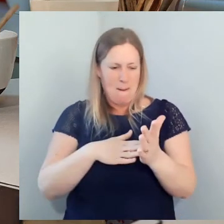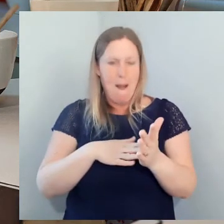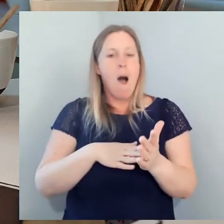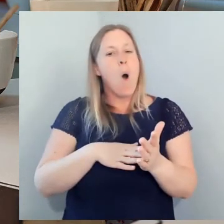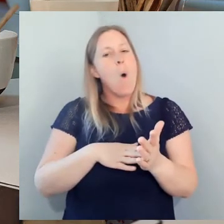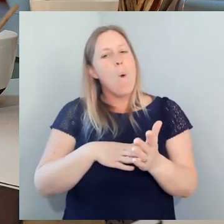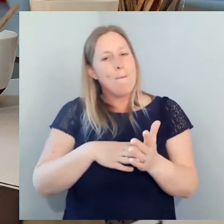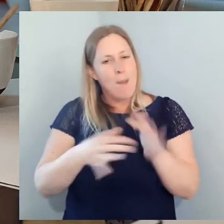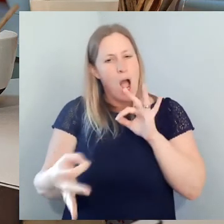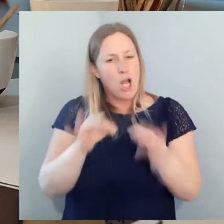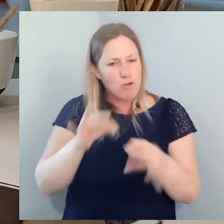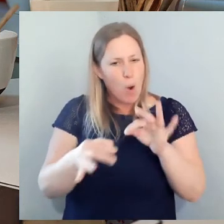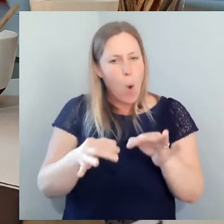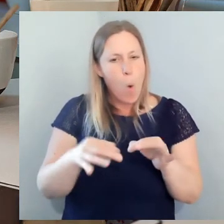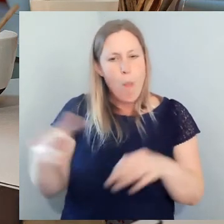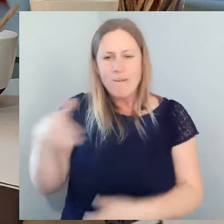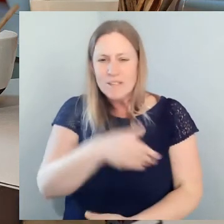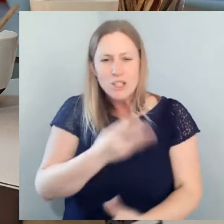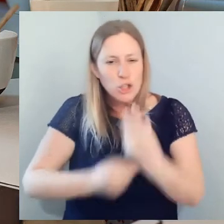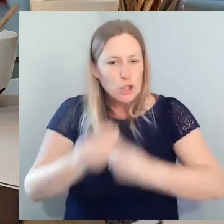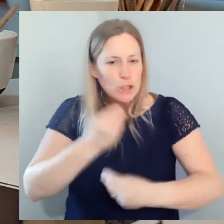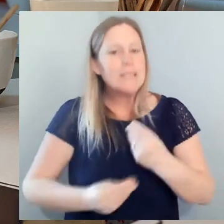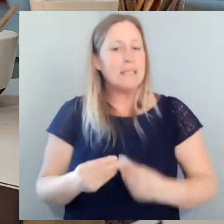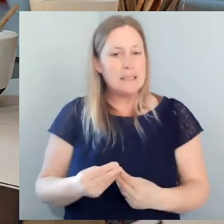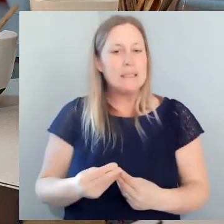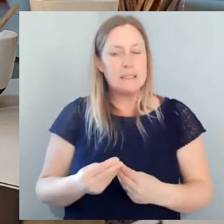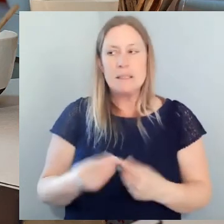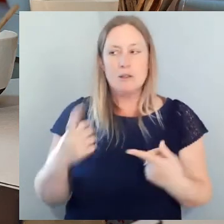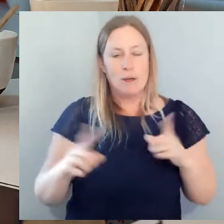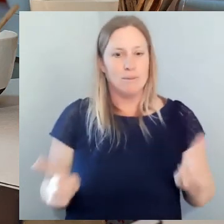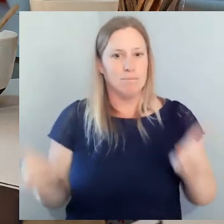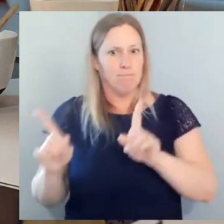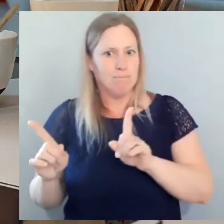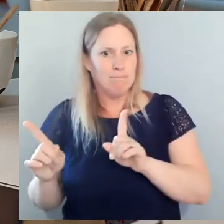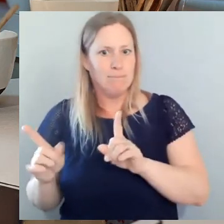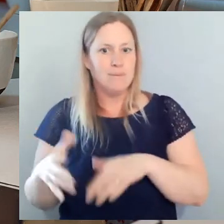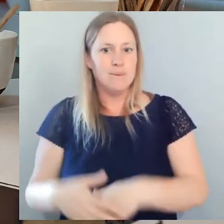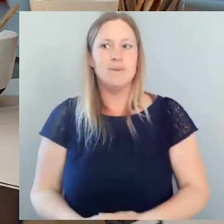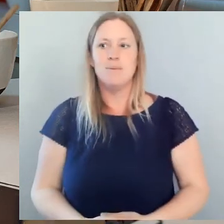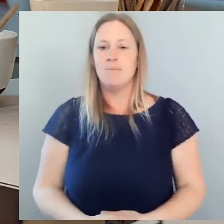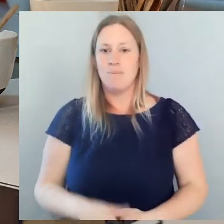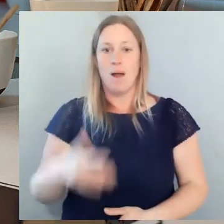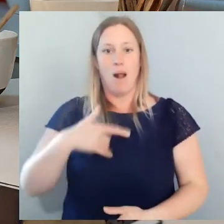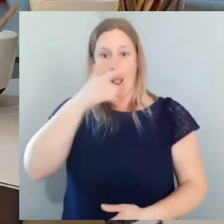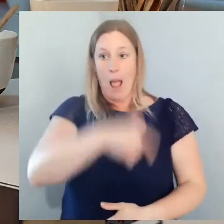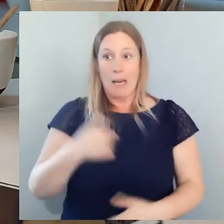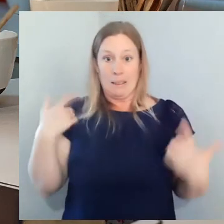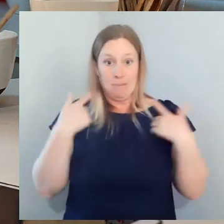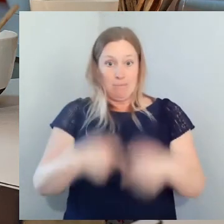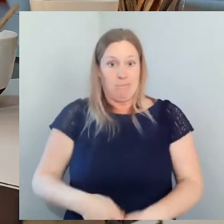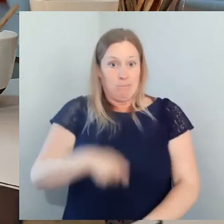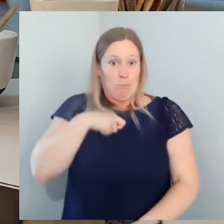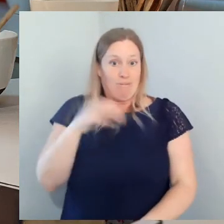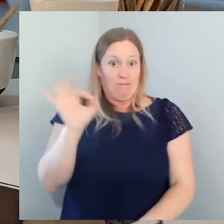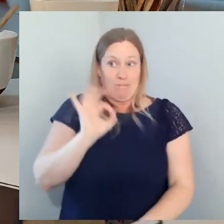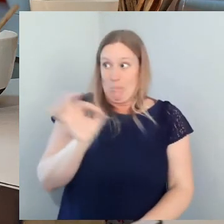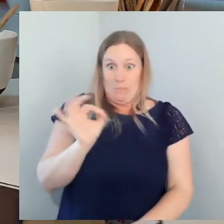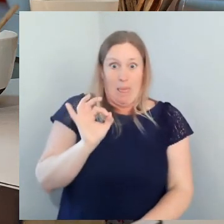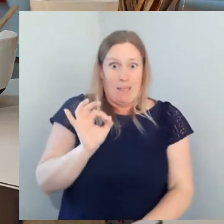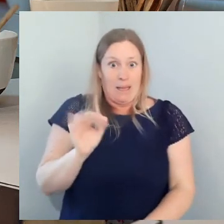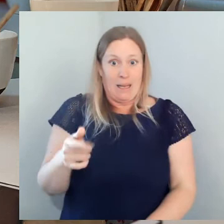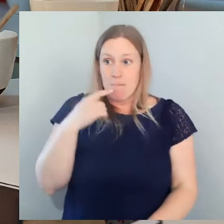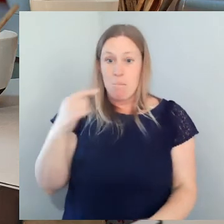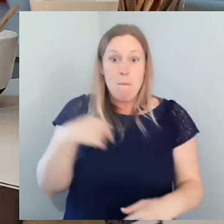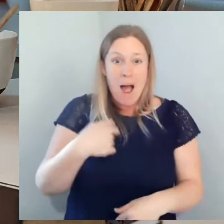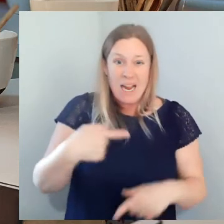things. Those microbits the fishes eat, I said quickly, getting back on side. It was pure luck I wasn't wearing mine,